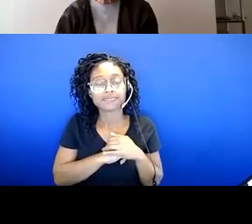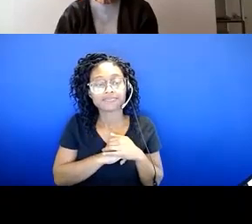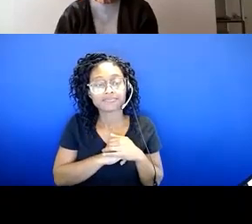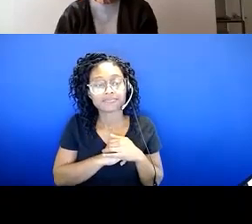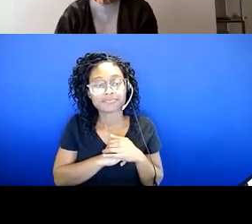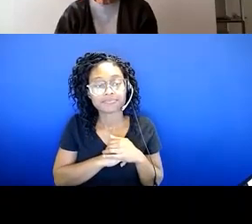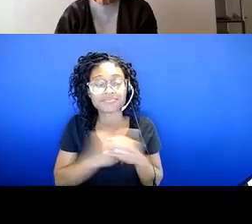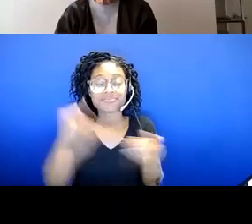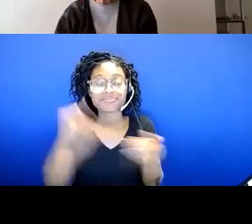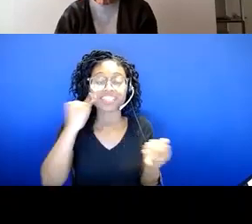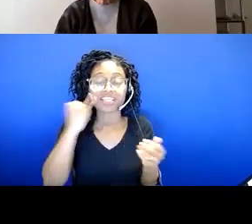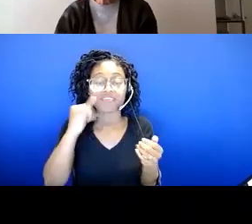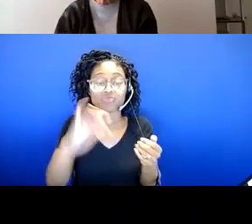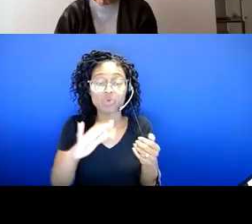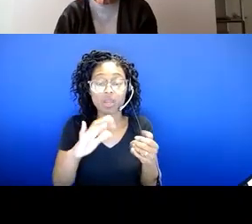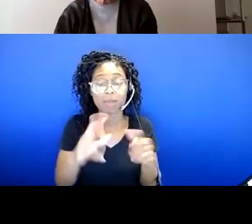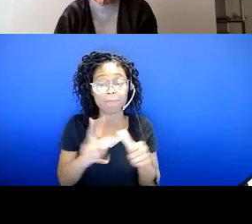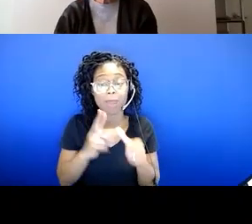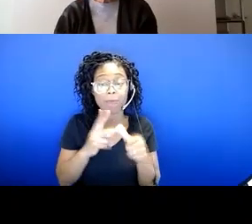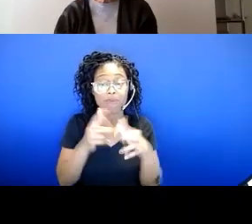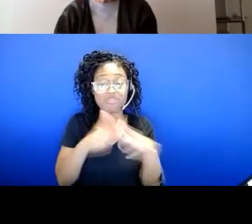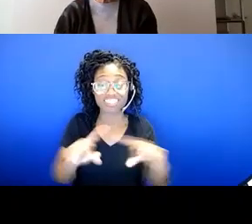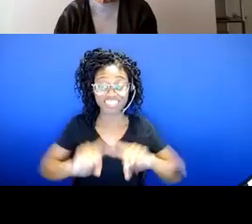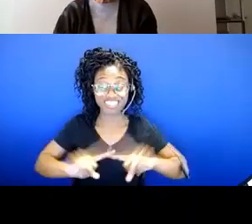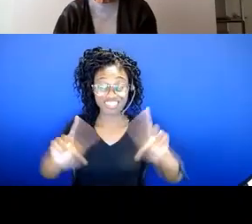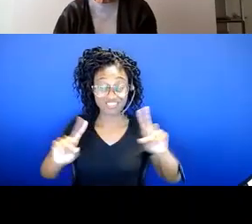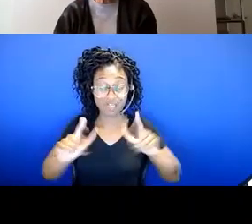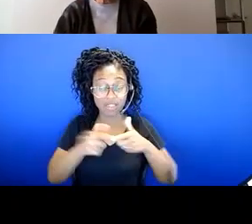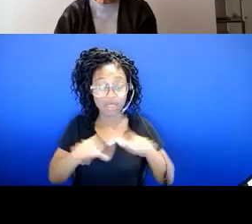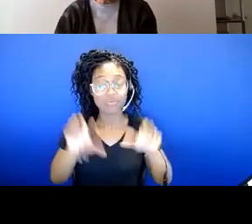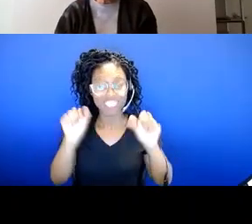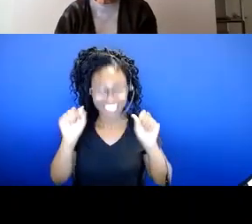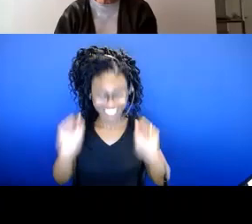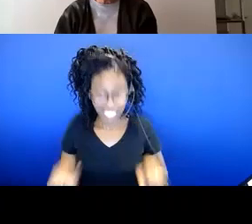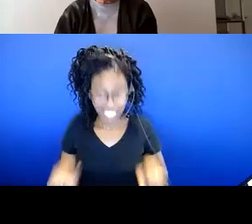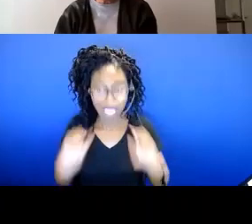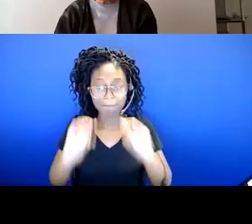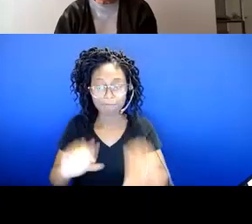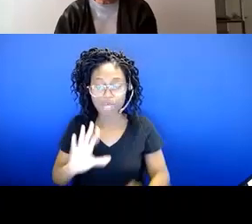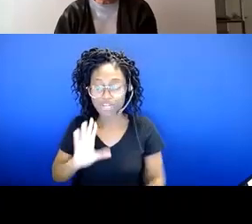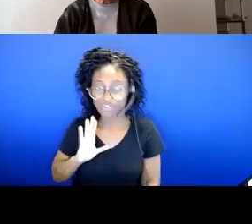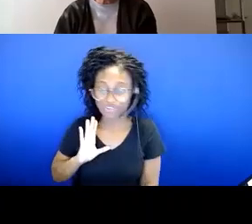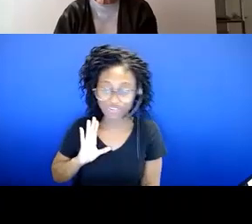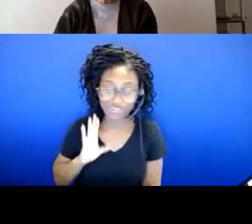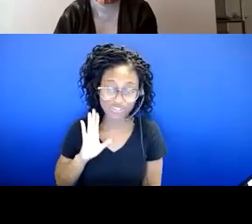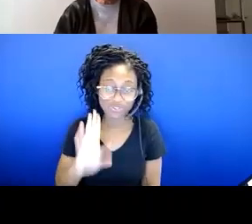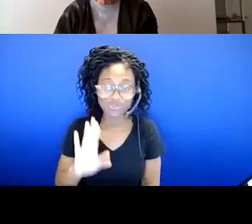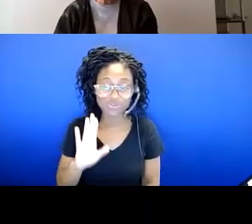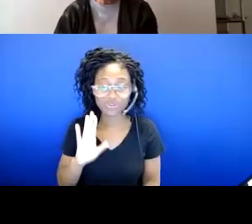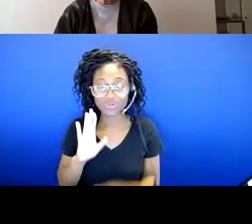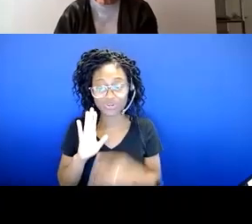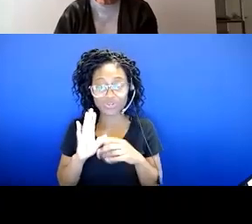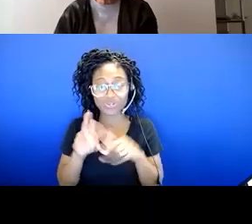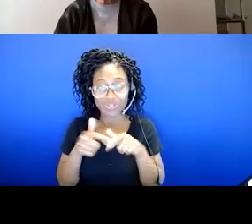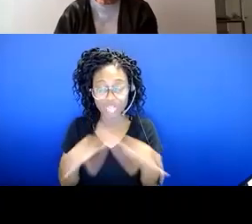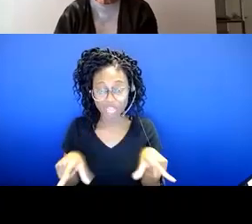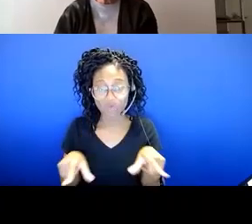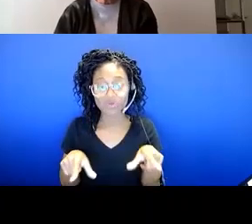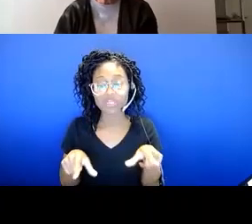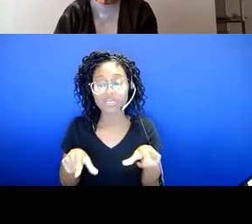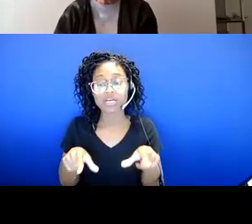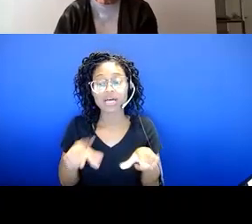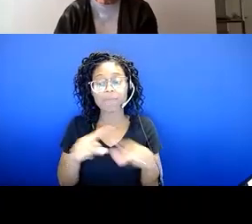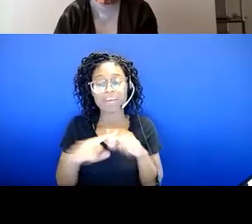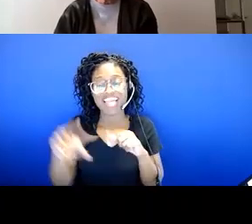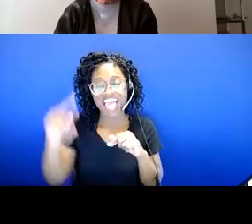if your primary language is a different language, it can be in dual language. We ask that at least half of